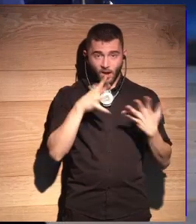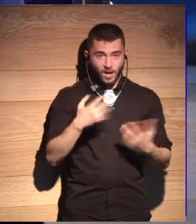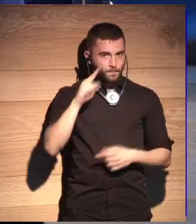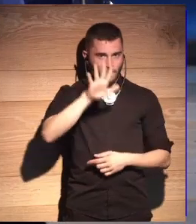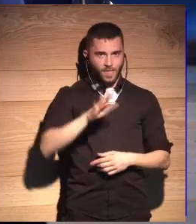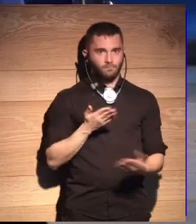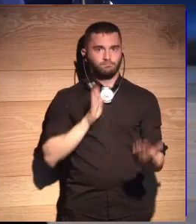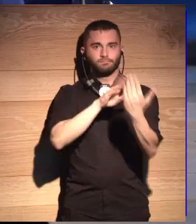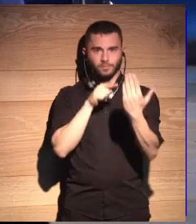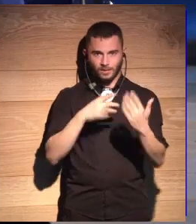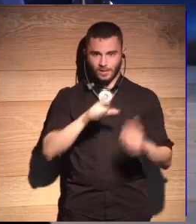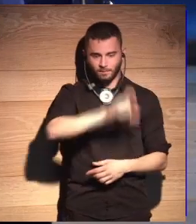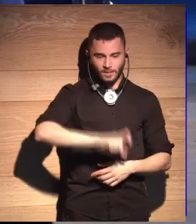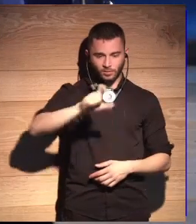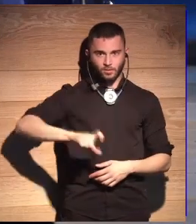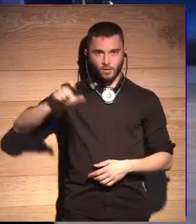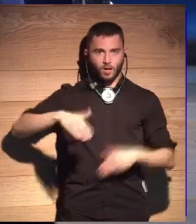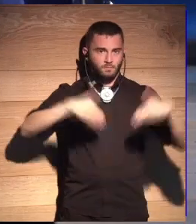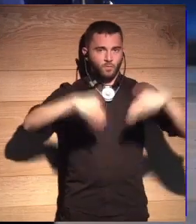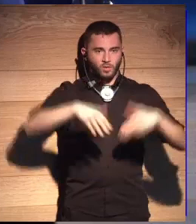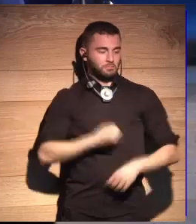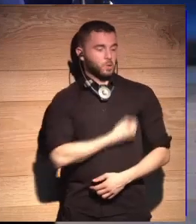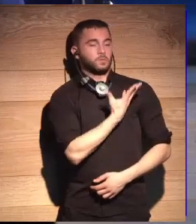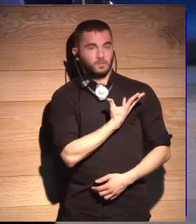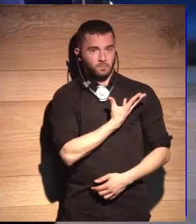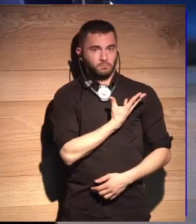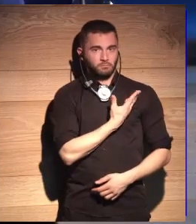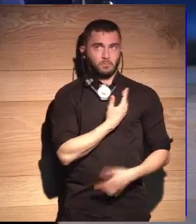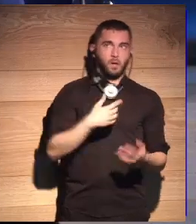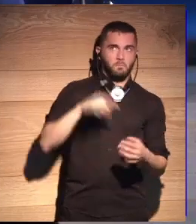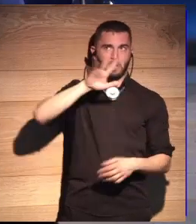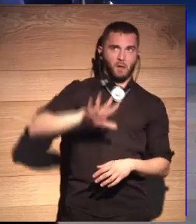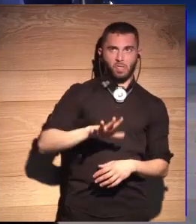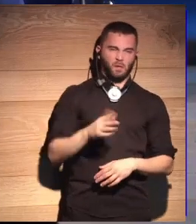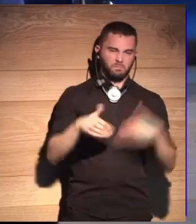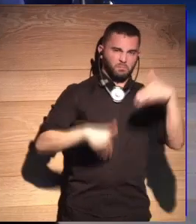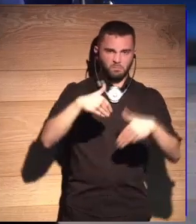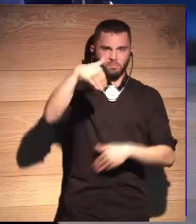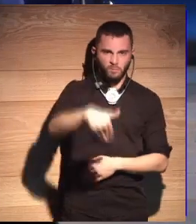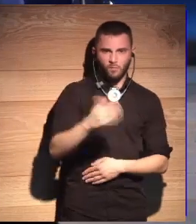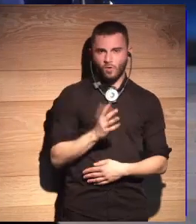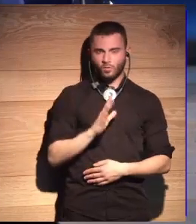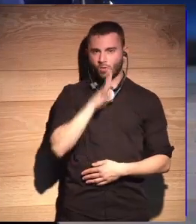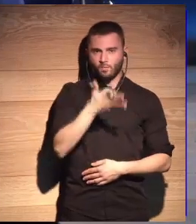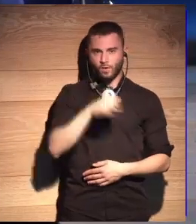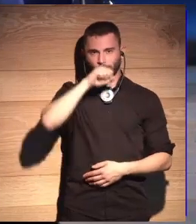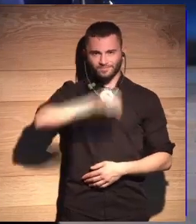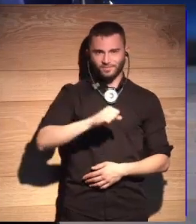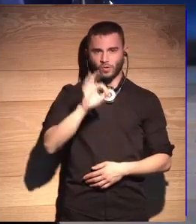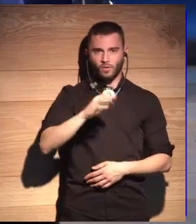that loss of nationality, so to speak, that people vote passionately because of an impression, because of